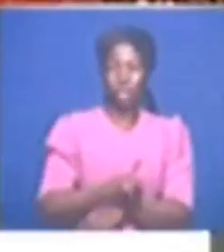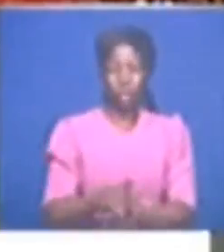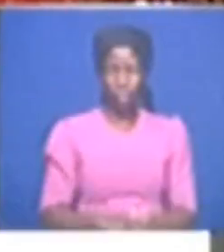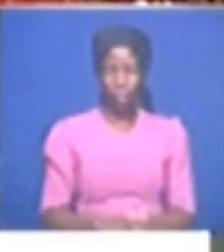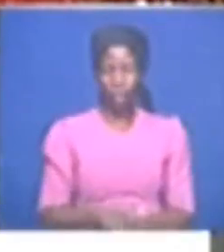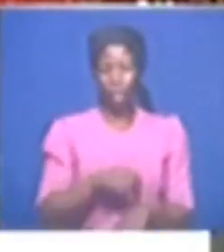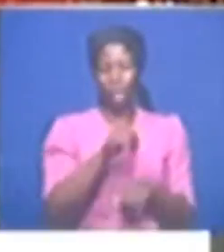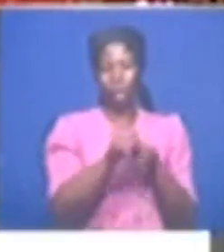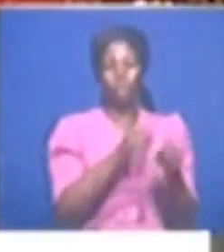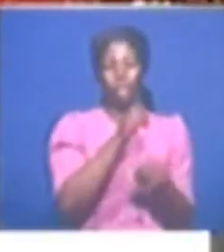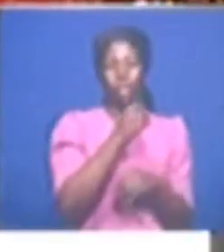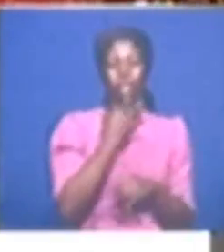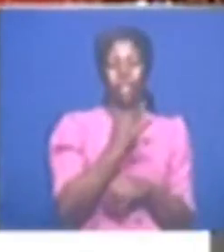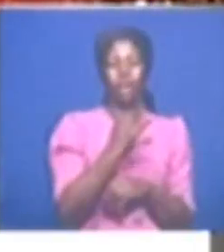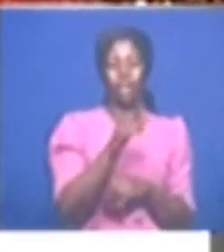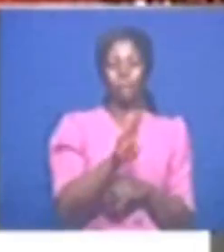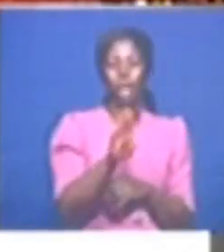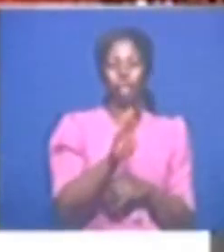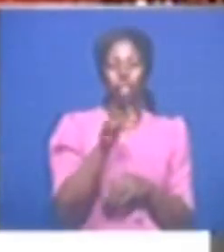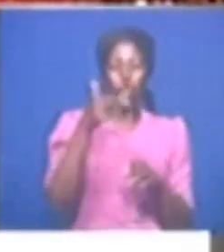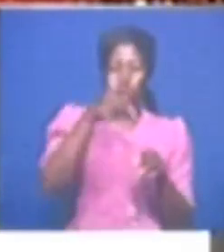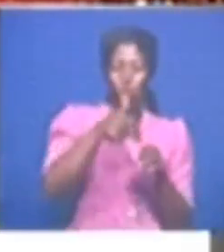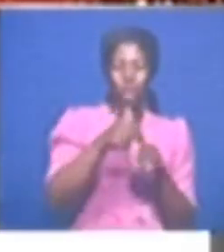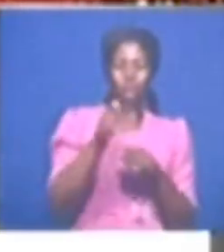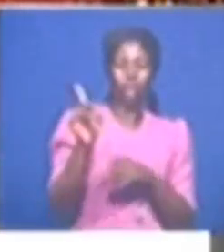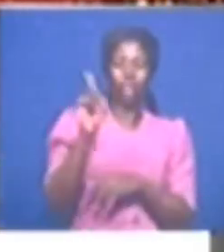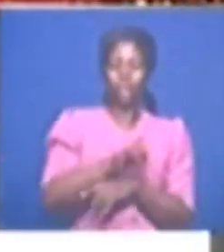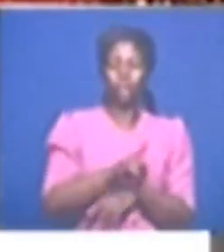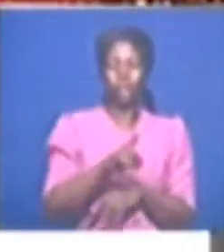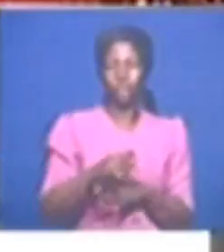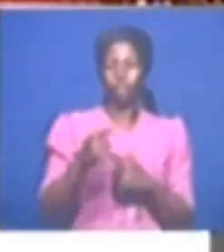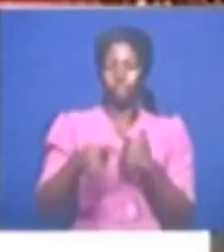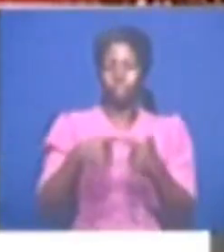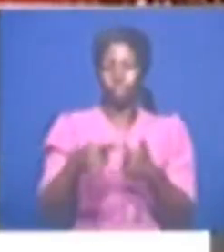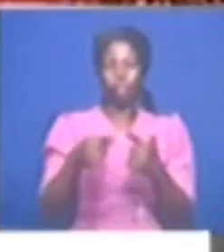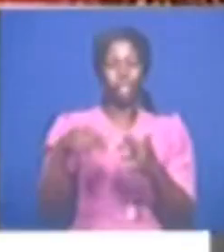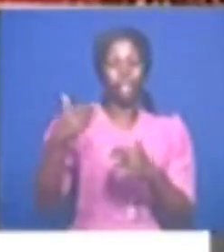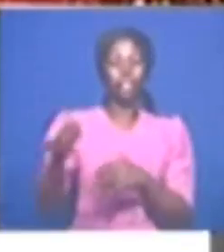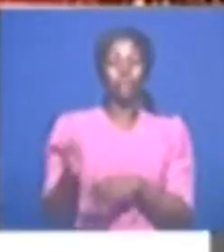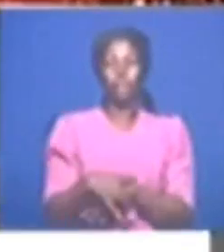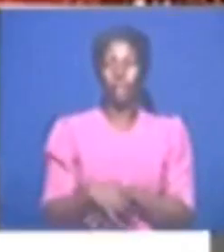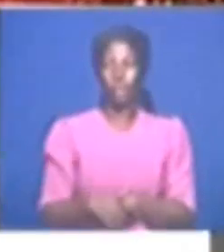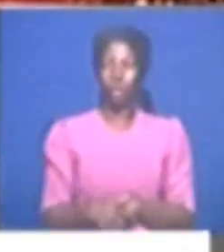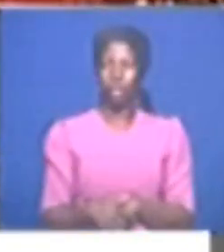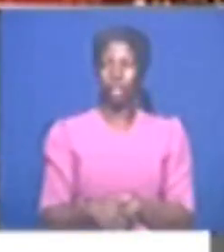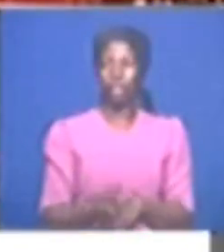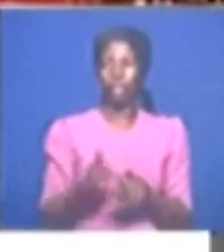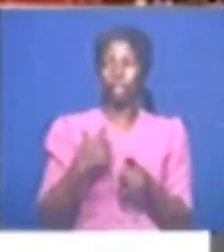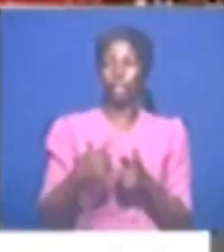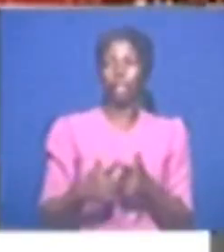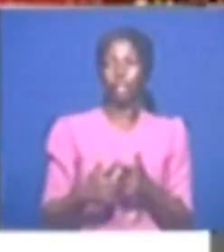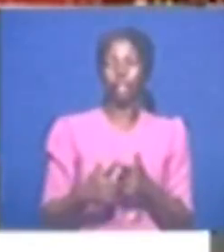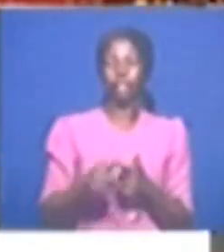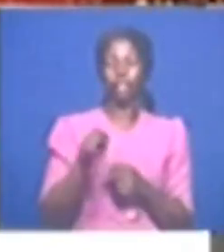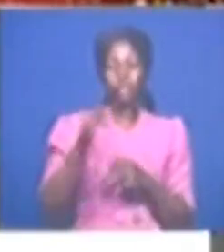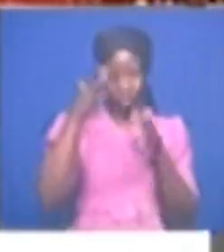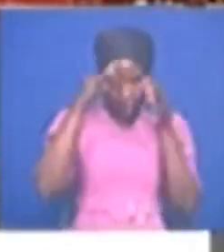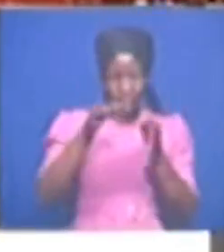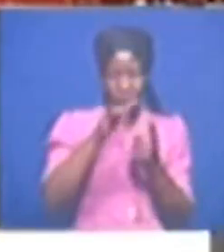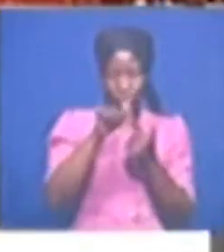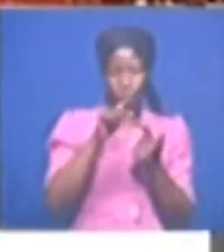barrels of oil today. We're bringing on some more wells over the coming months, and as that builds up, then that will determine when we actually get